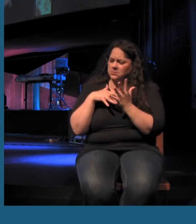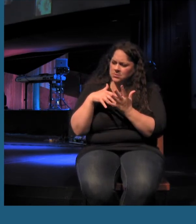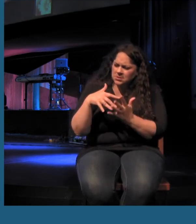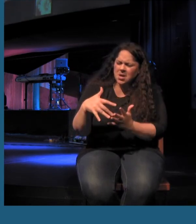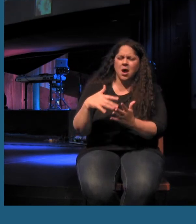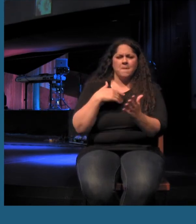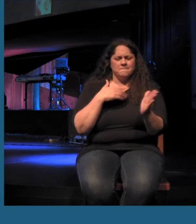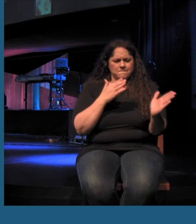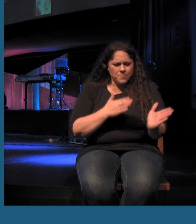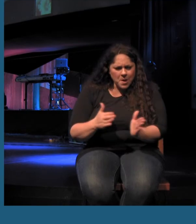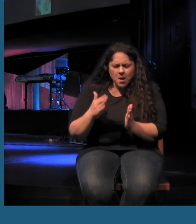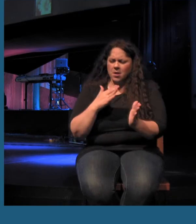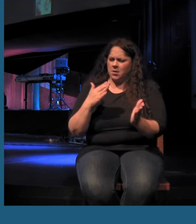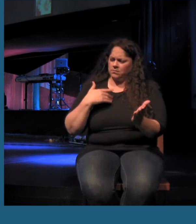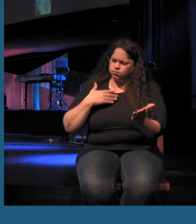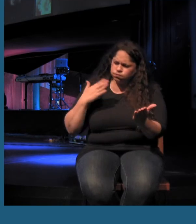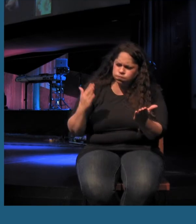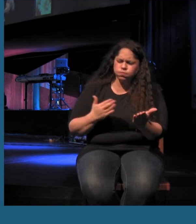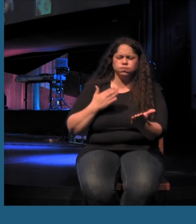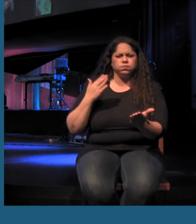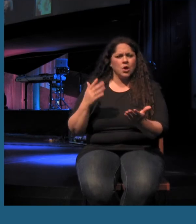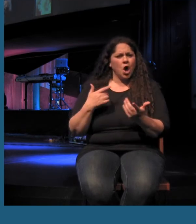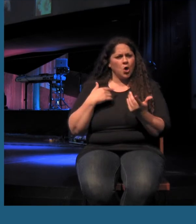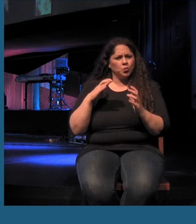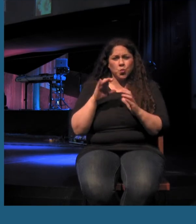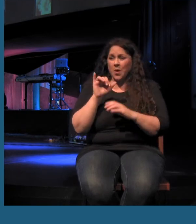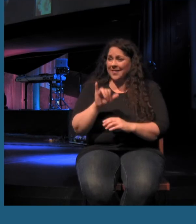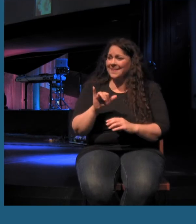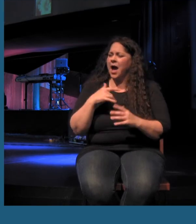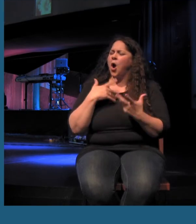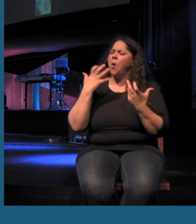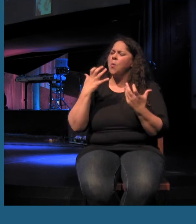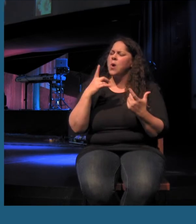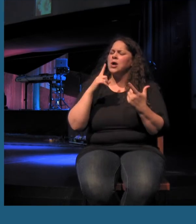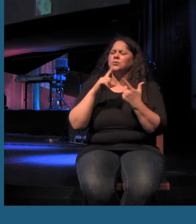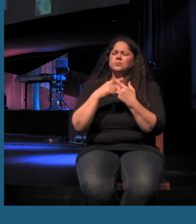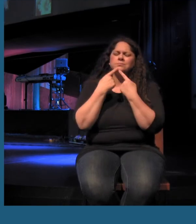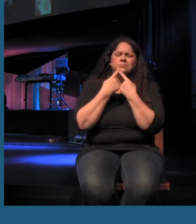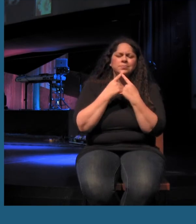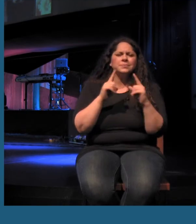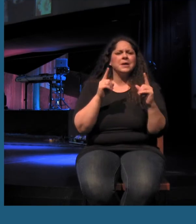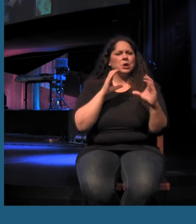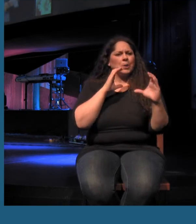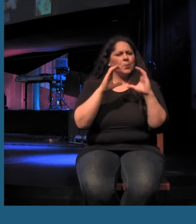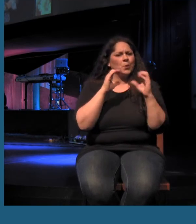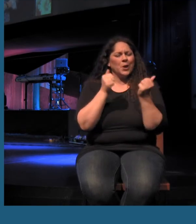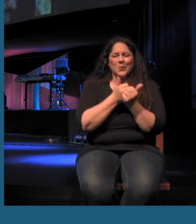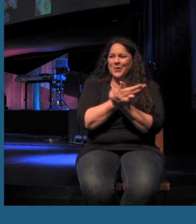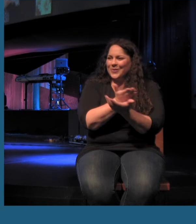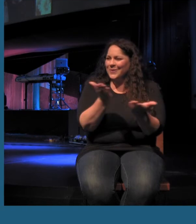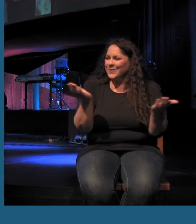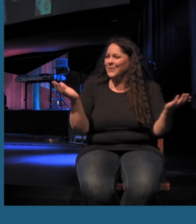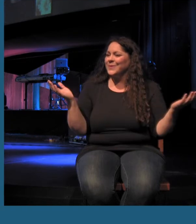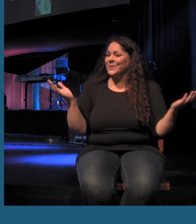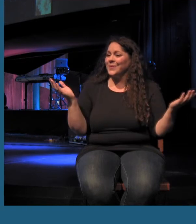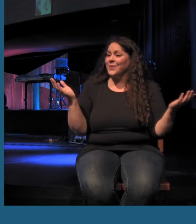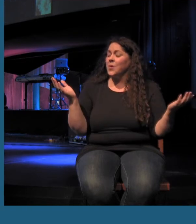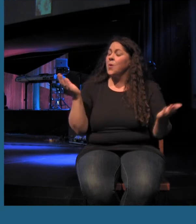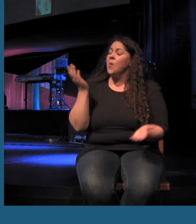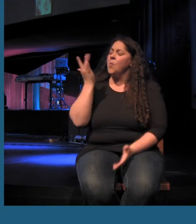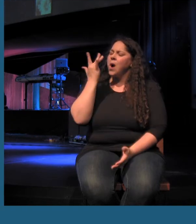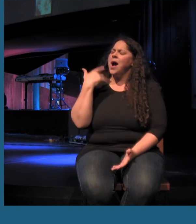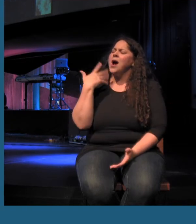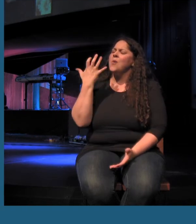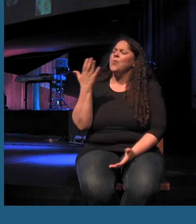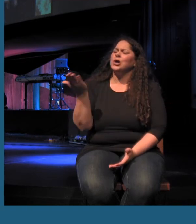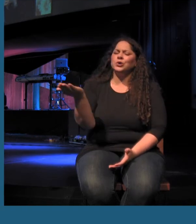preparation, and I try to communicate it and, you know, to be as effective as I can be, as good of a job as I can do, because I want you